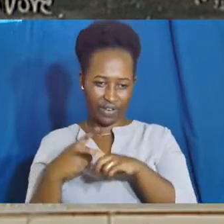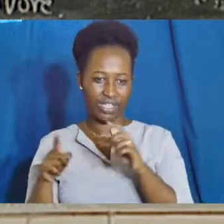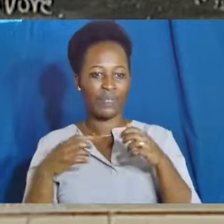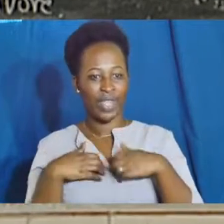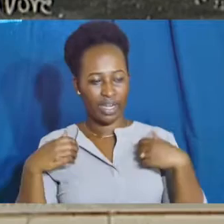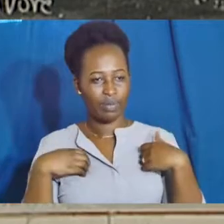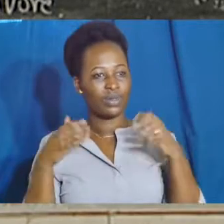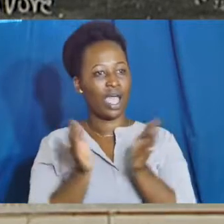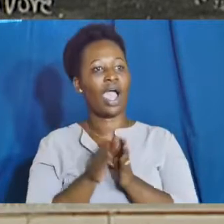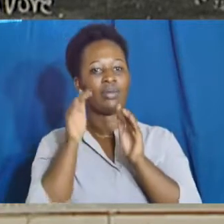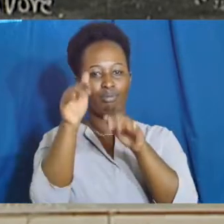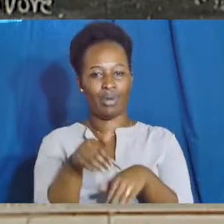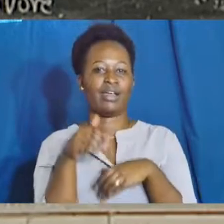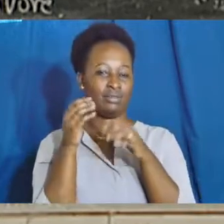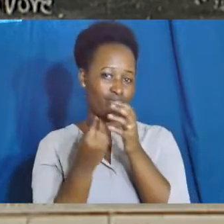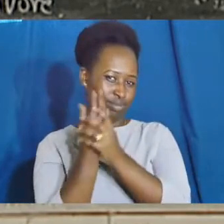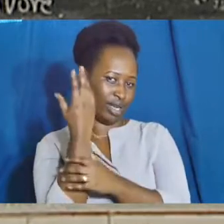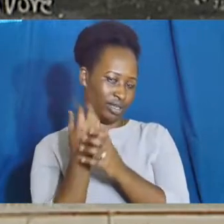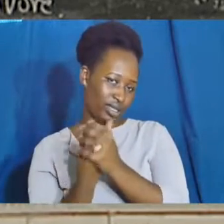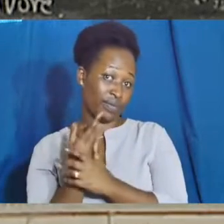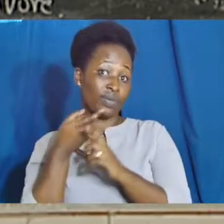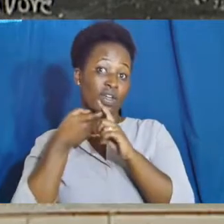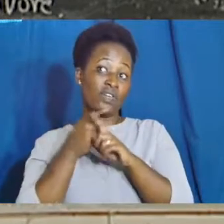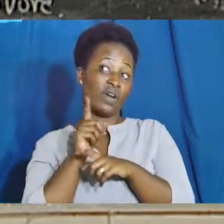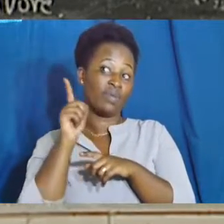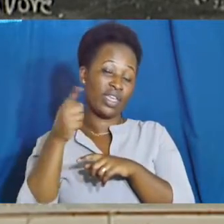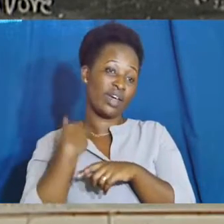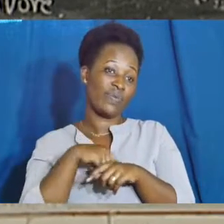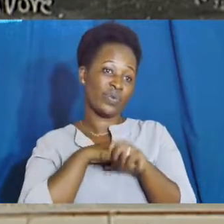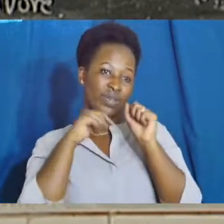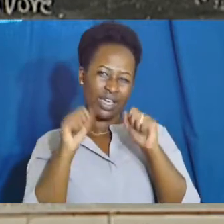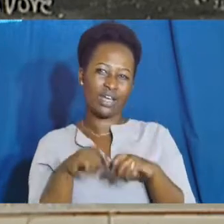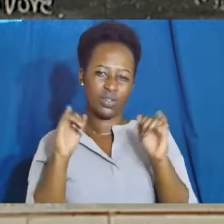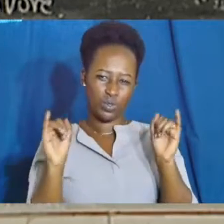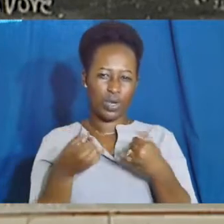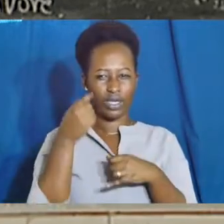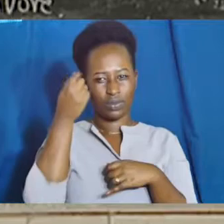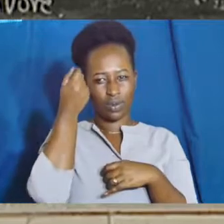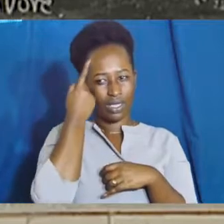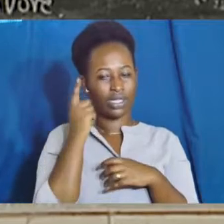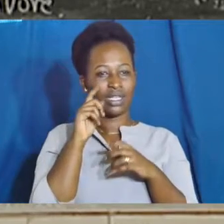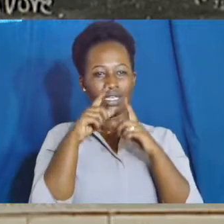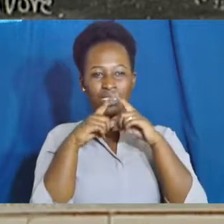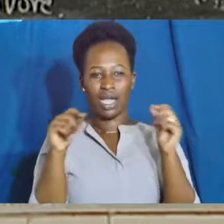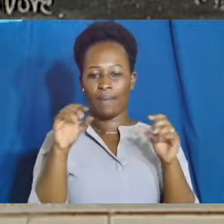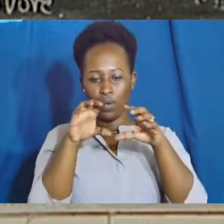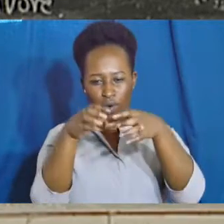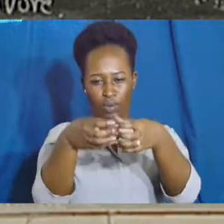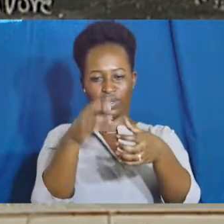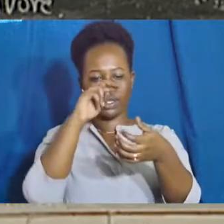and plants. From there, we can try to understand what the term community means.